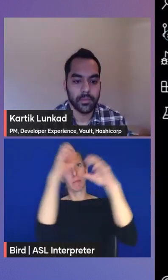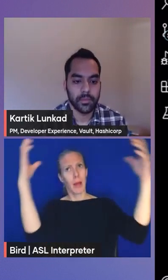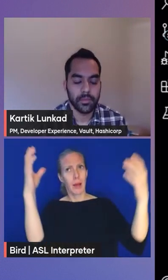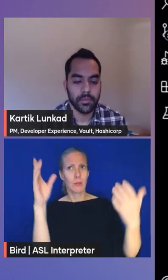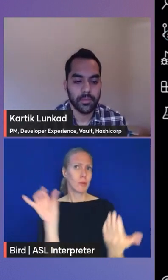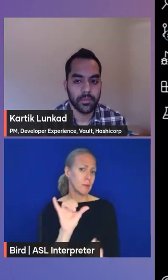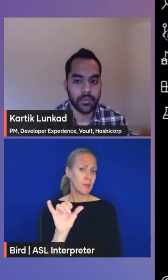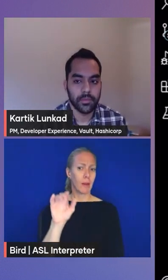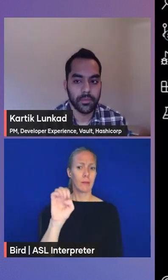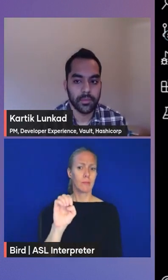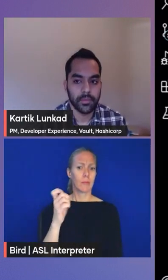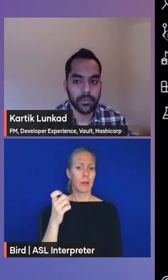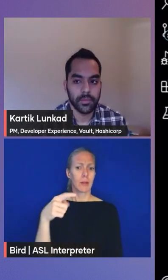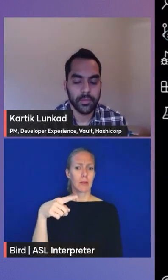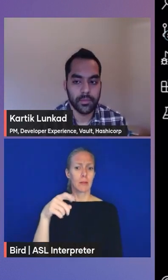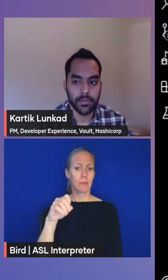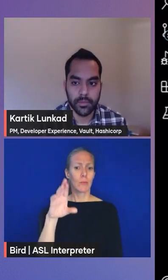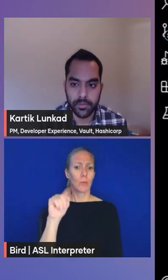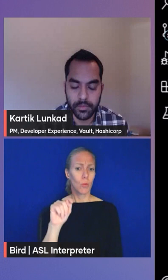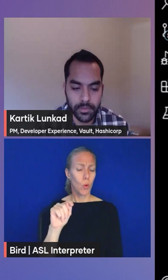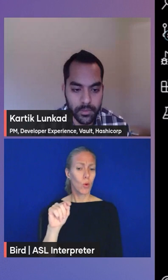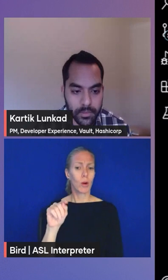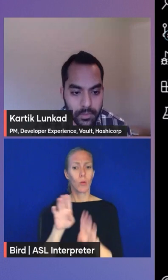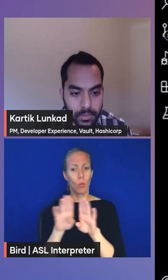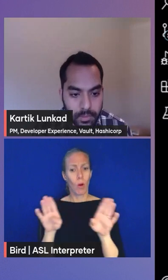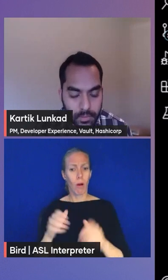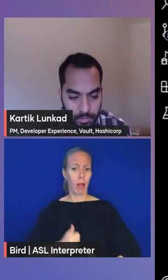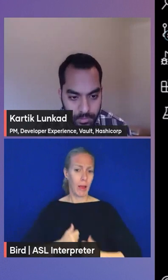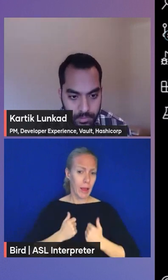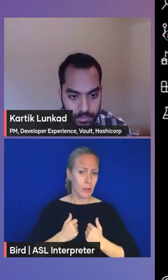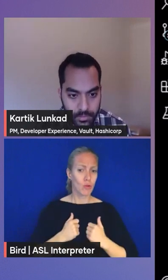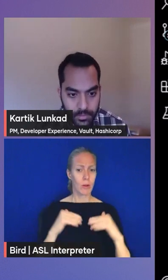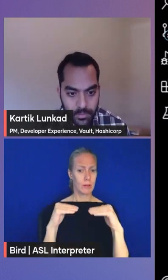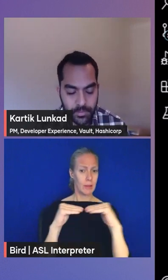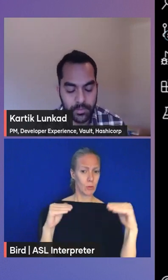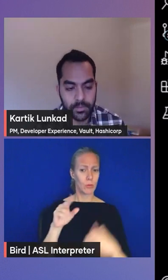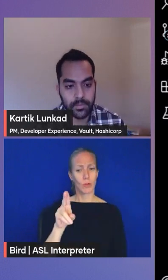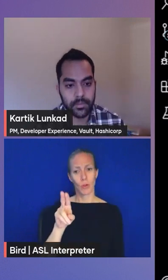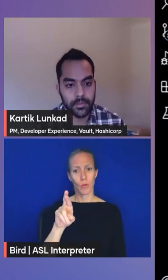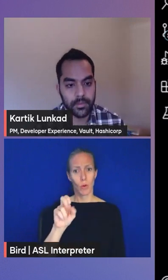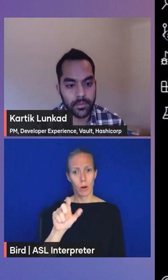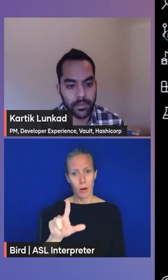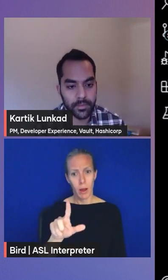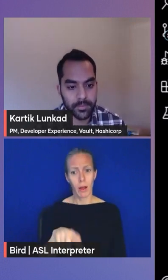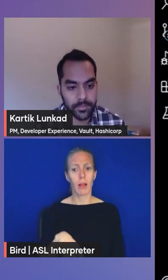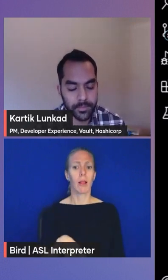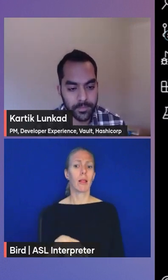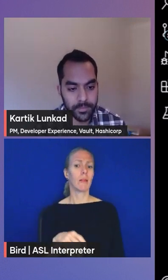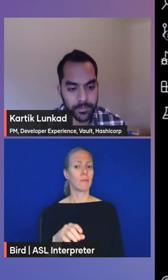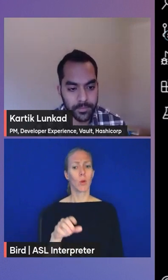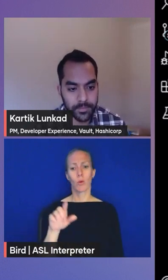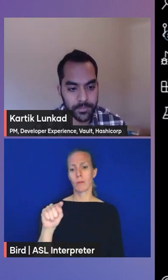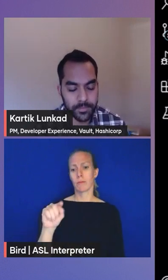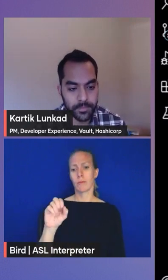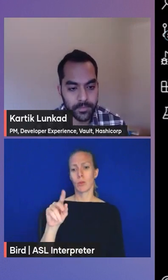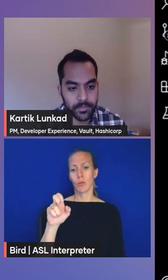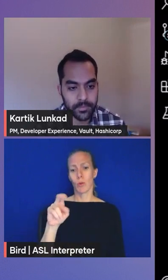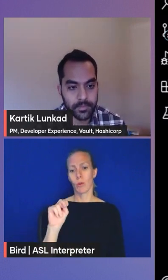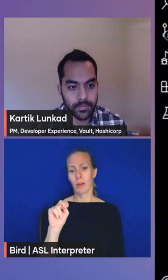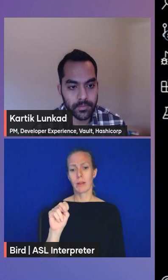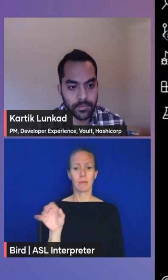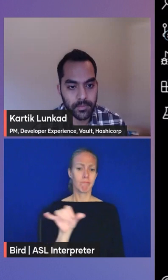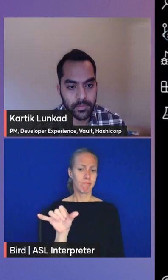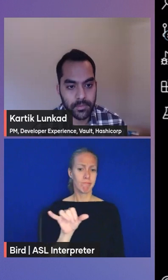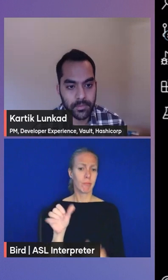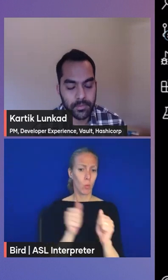vault address equal to the URL and token similarly with the corresponding token.